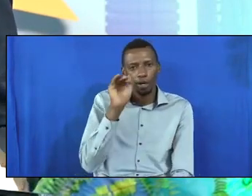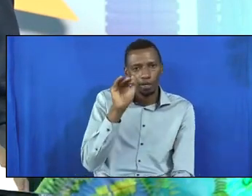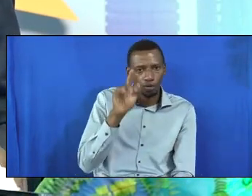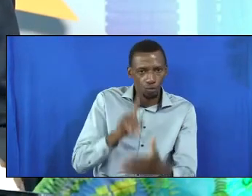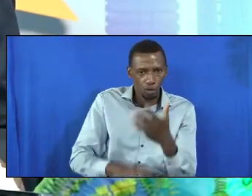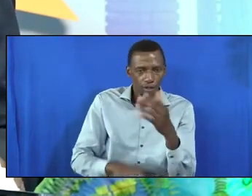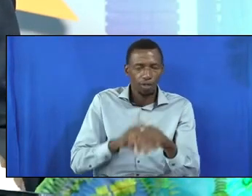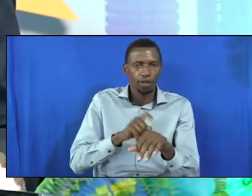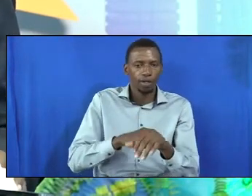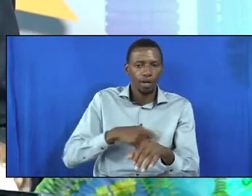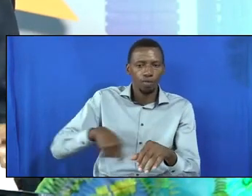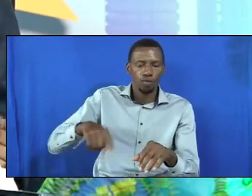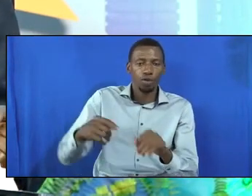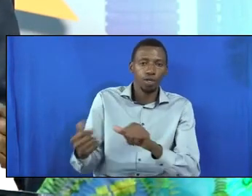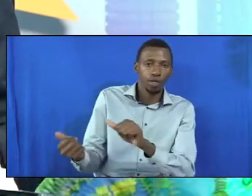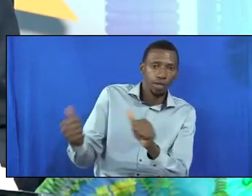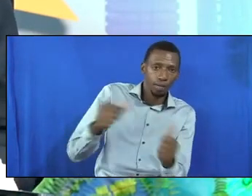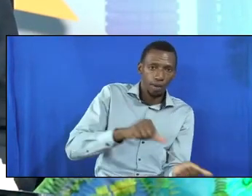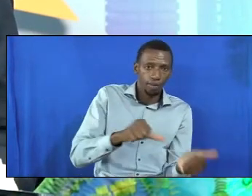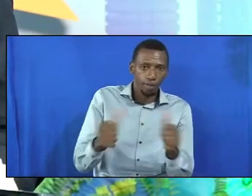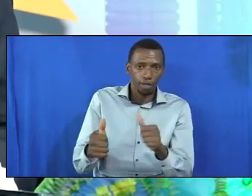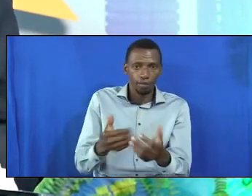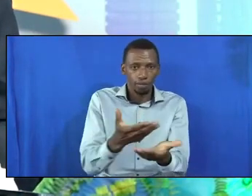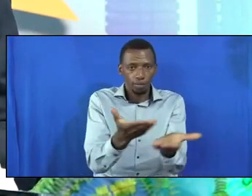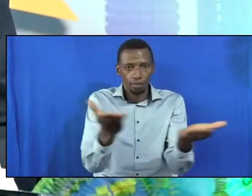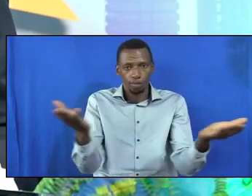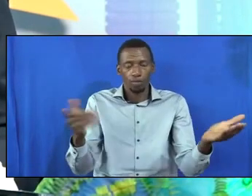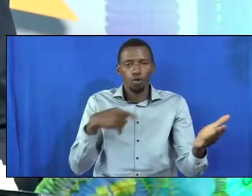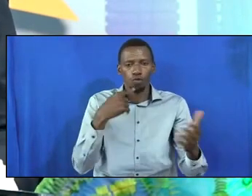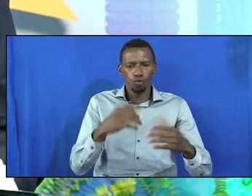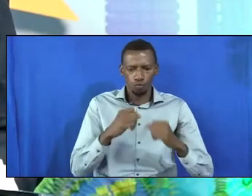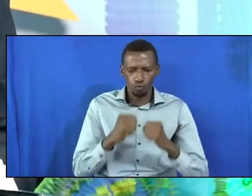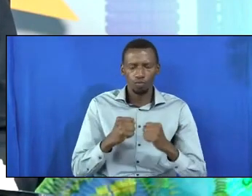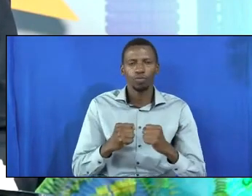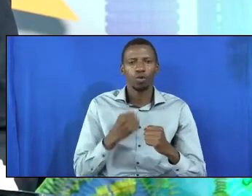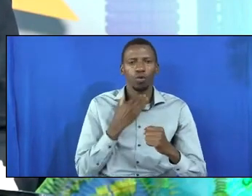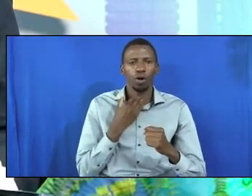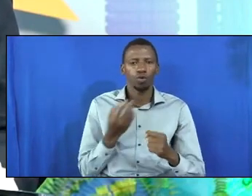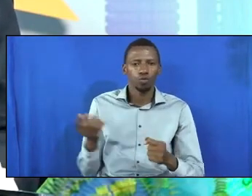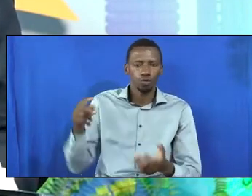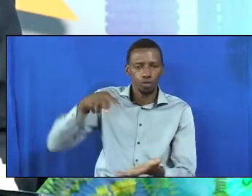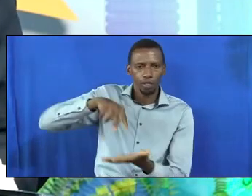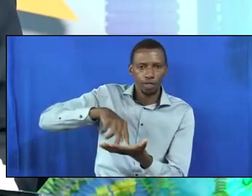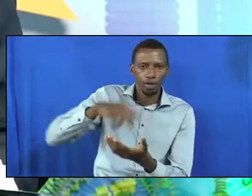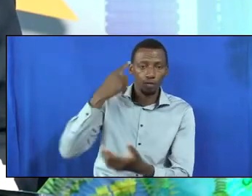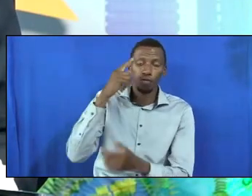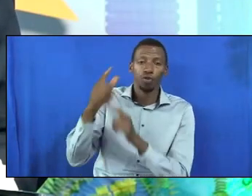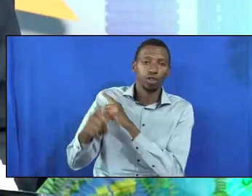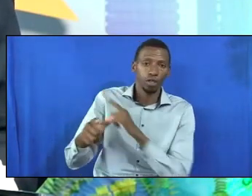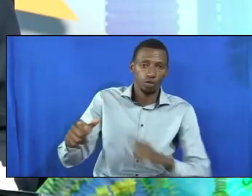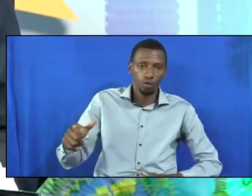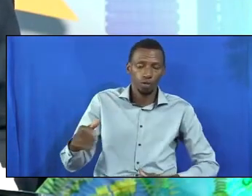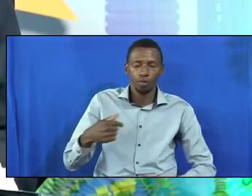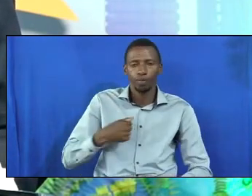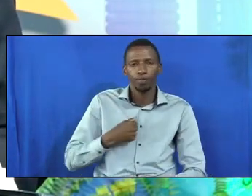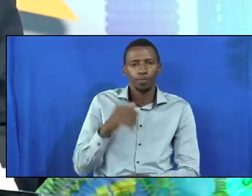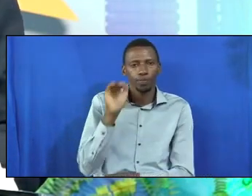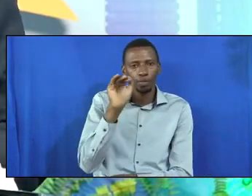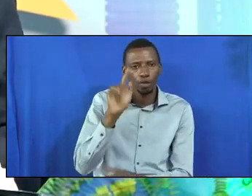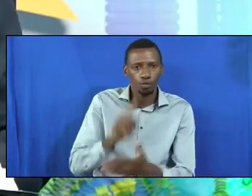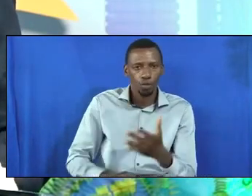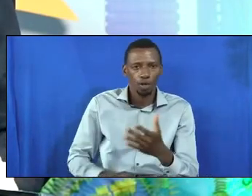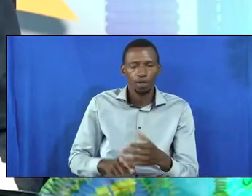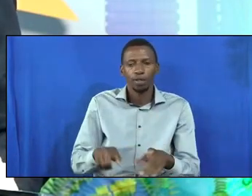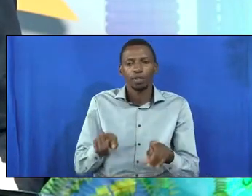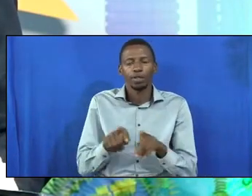as we baptize those ones that have had the courage to take a stand for the Lord, I am asking that